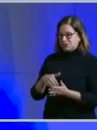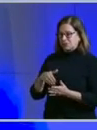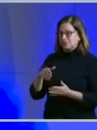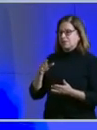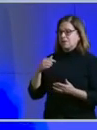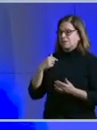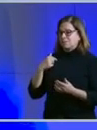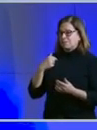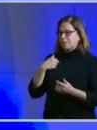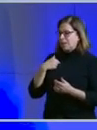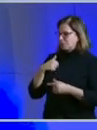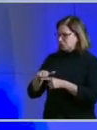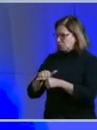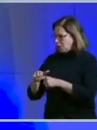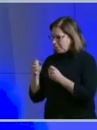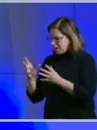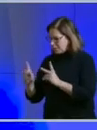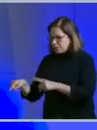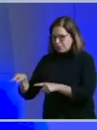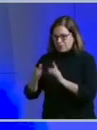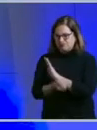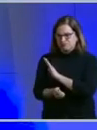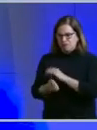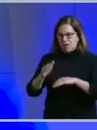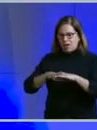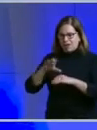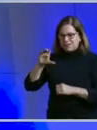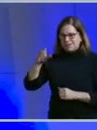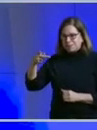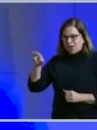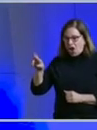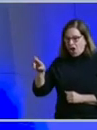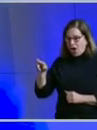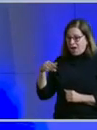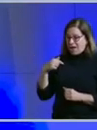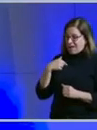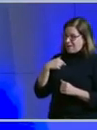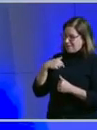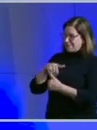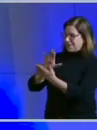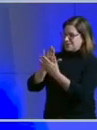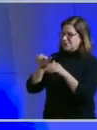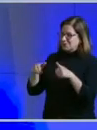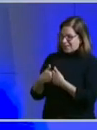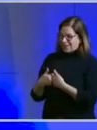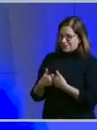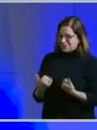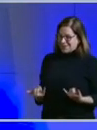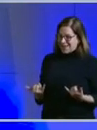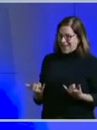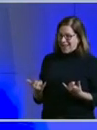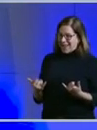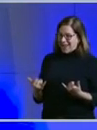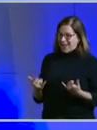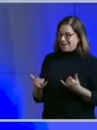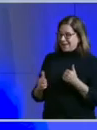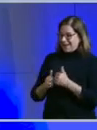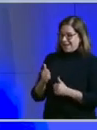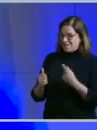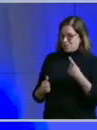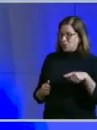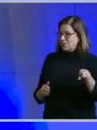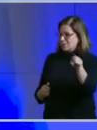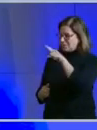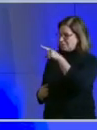EMS patient care. But we're facing a challenge right now, and it's something that's on all of our minds. It's a challenge that Mayor